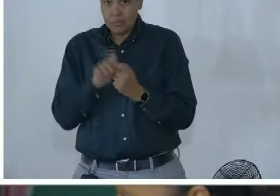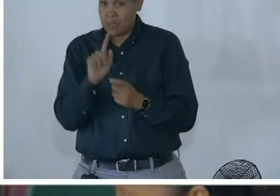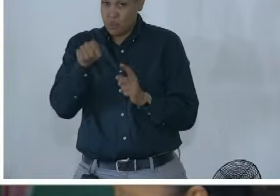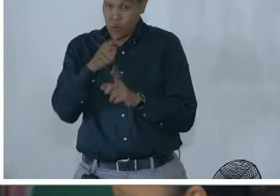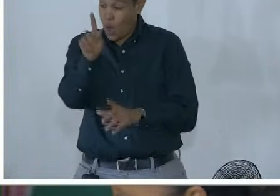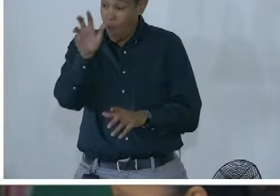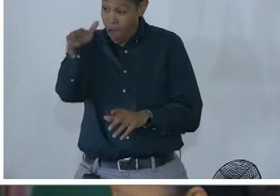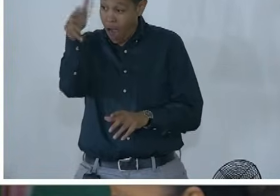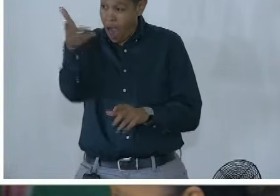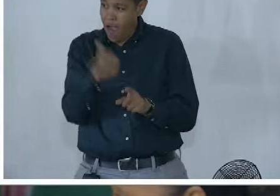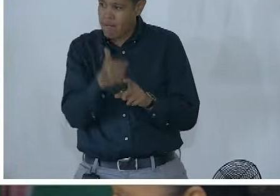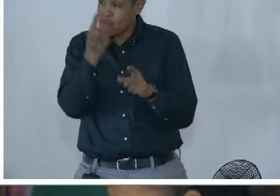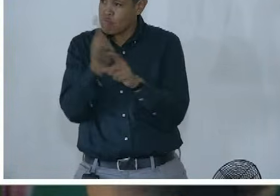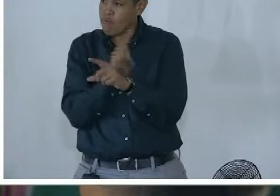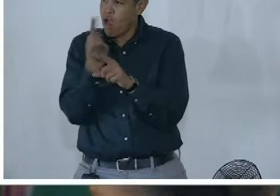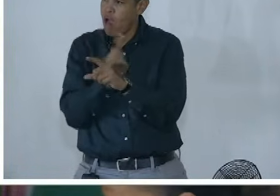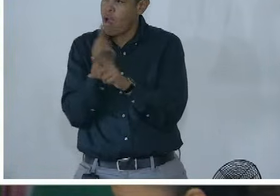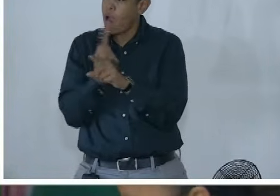don't have proper